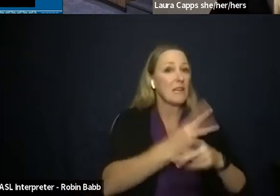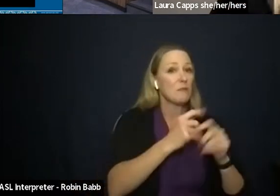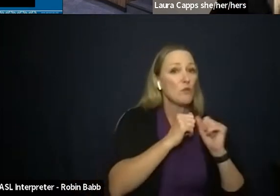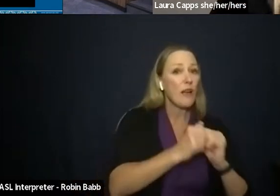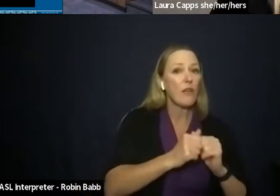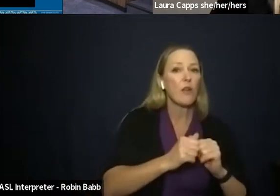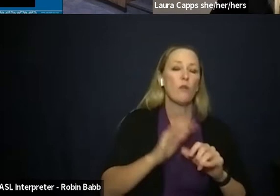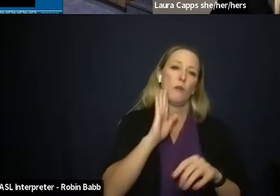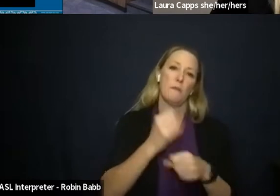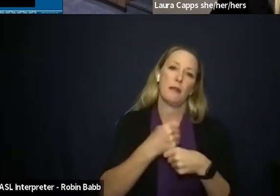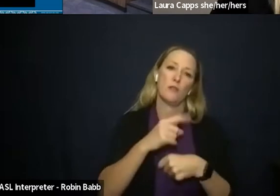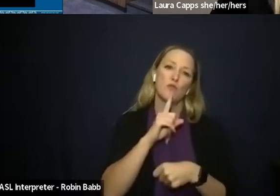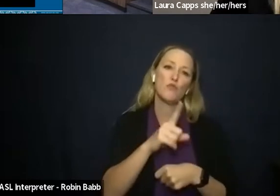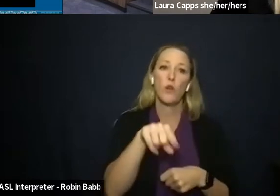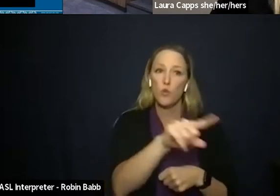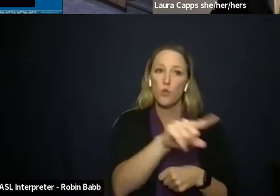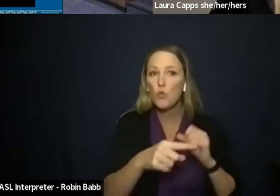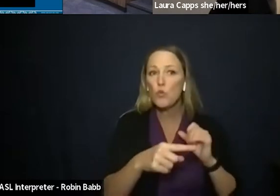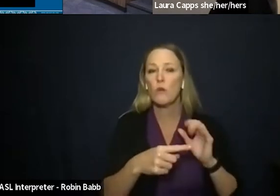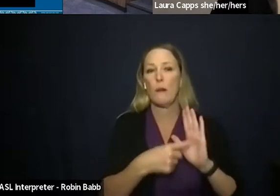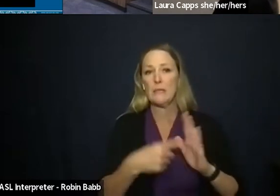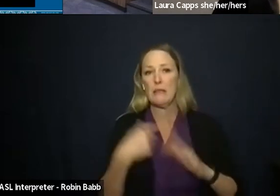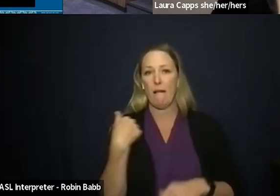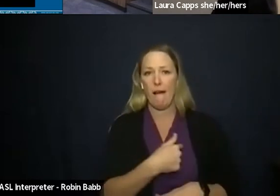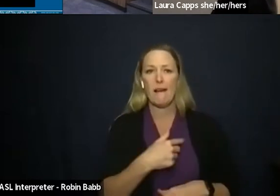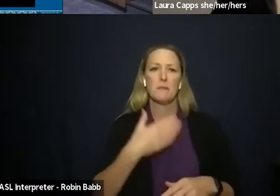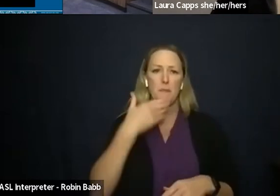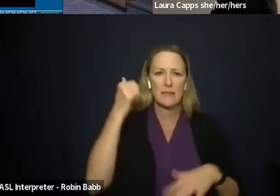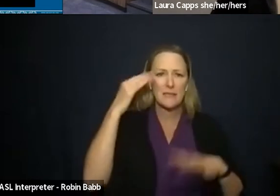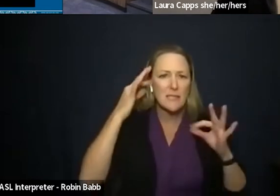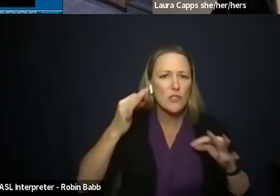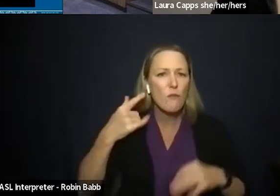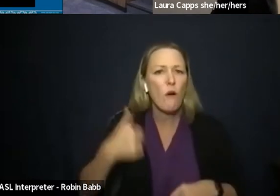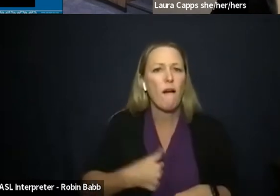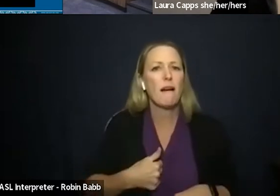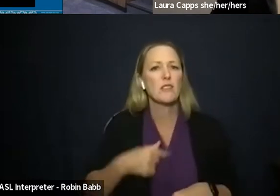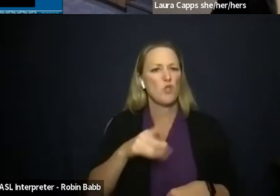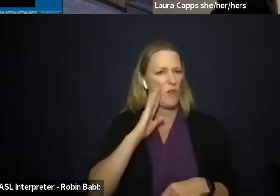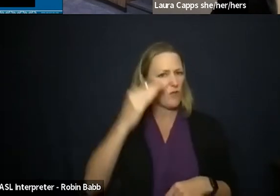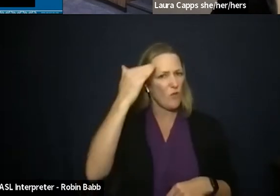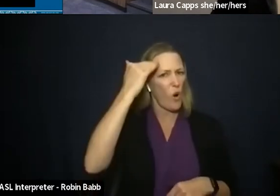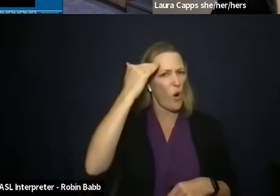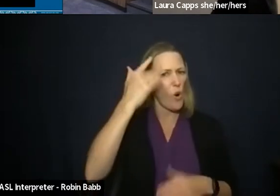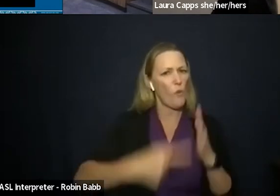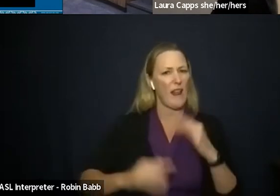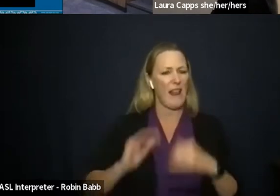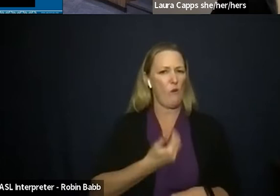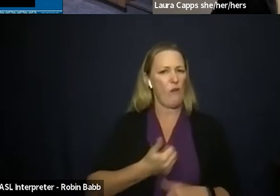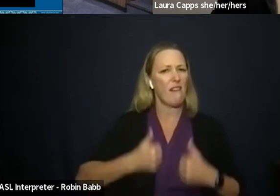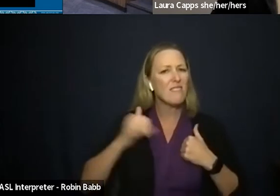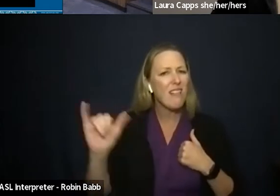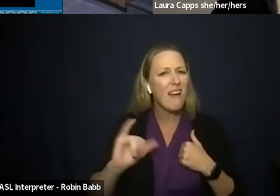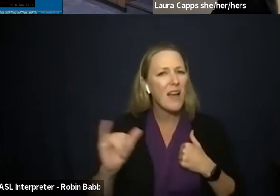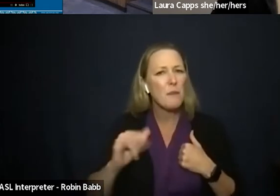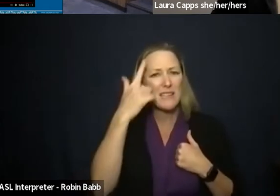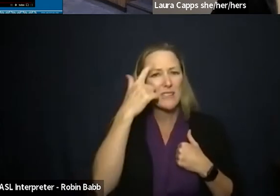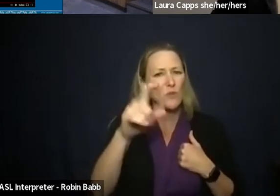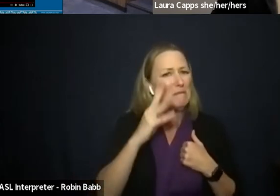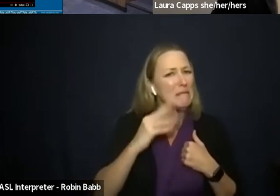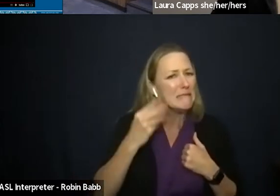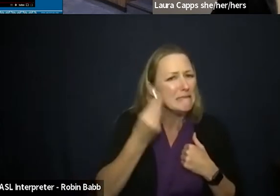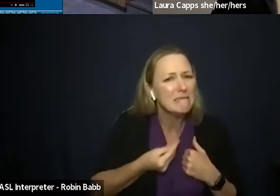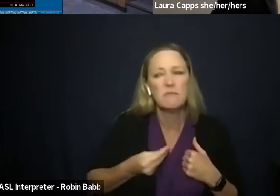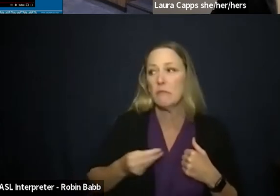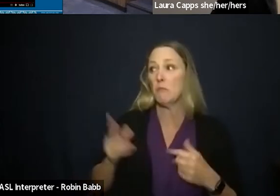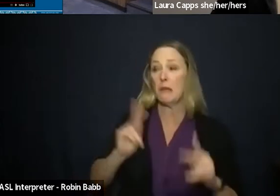community having come from this community they will know what their community needs because they have been a part of it for years i do not think that someone who has never lived in that community should